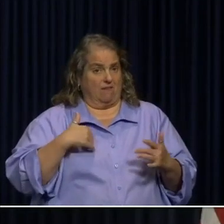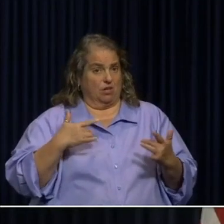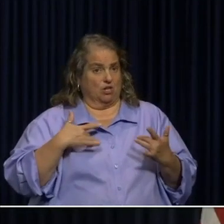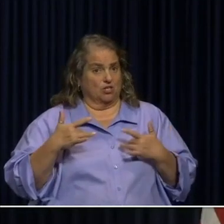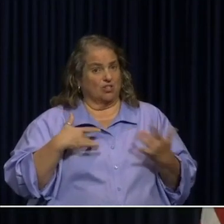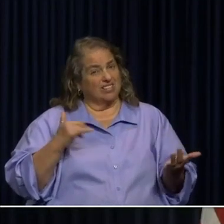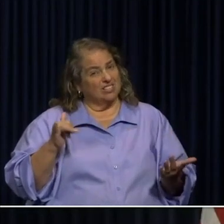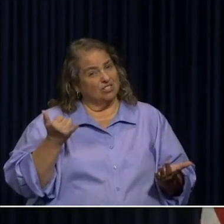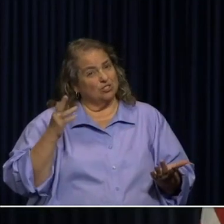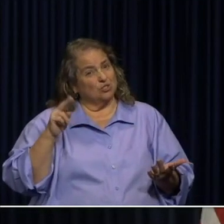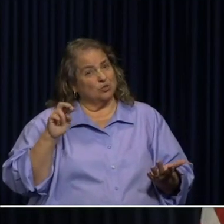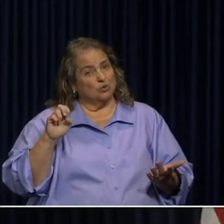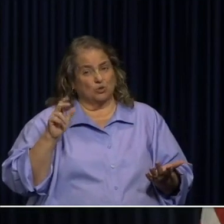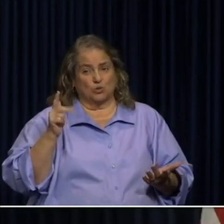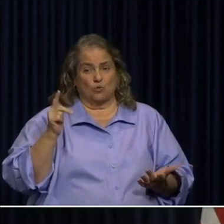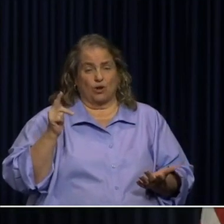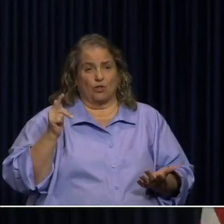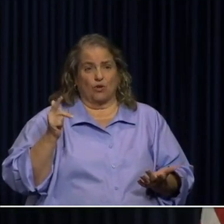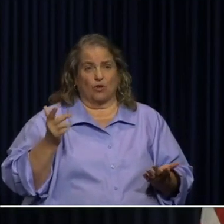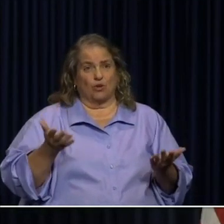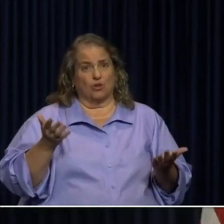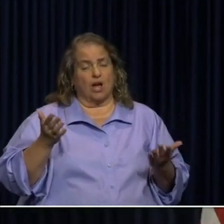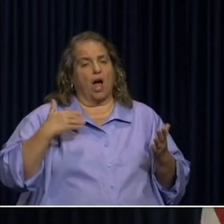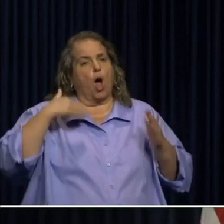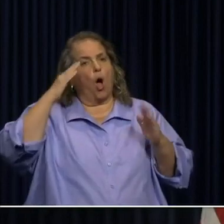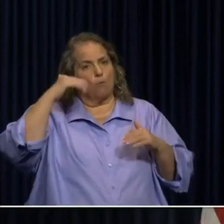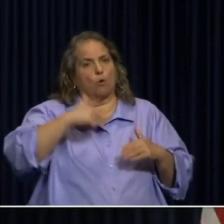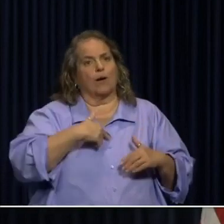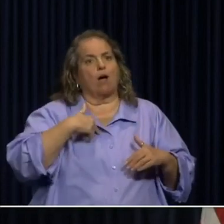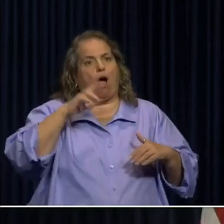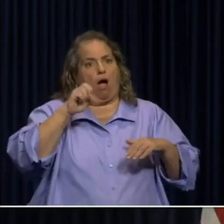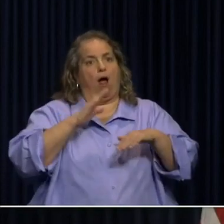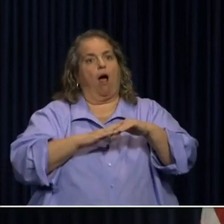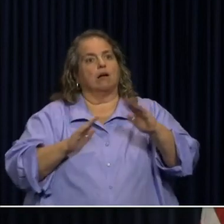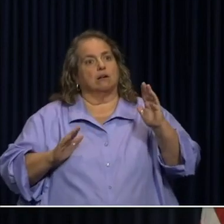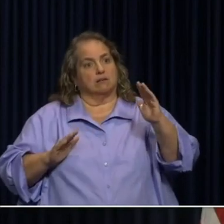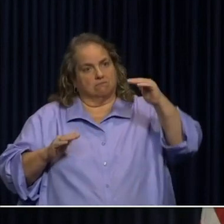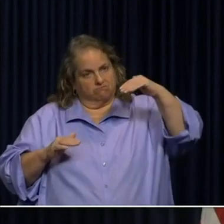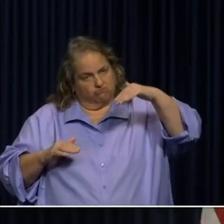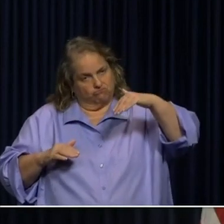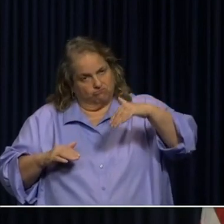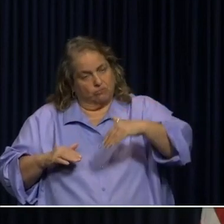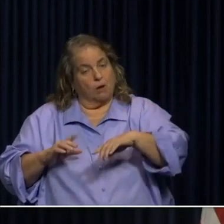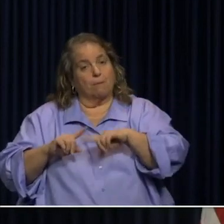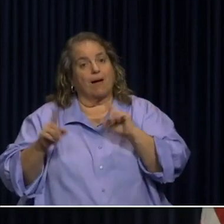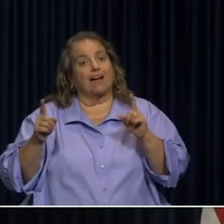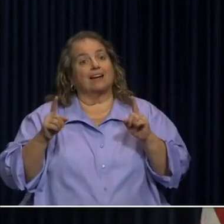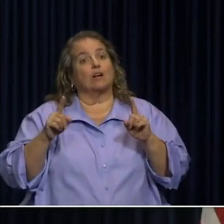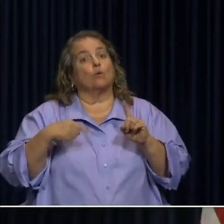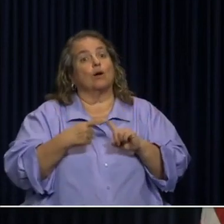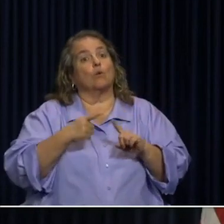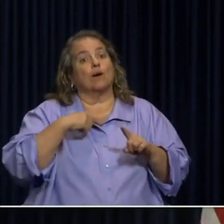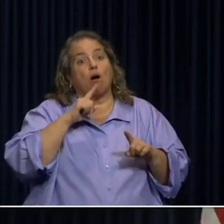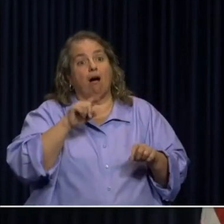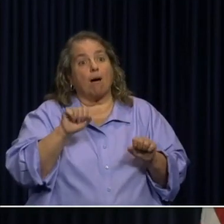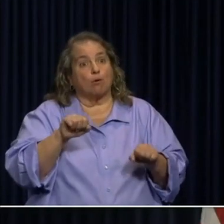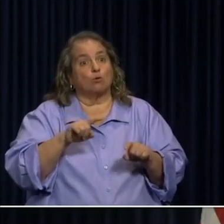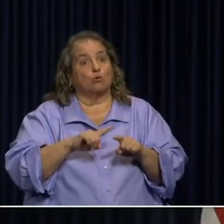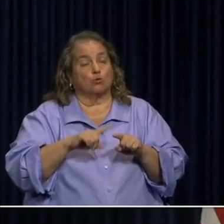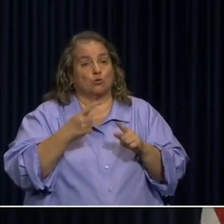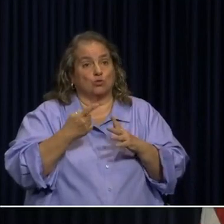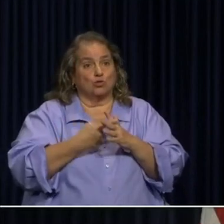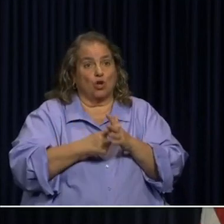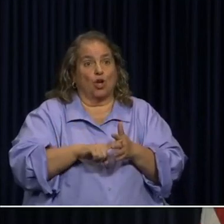June 23rd, well, I hope that we are on that downward curve. When we are able to start